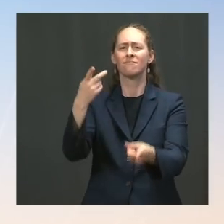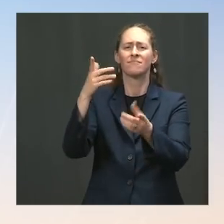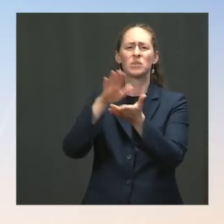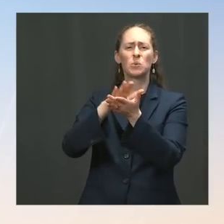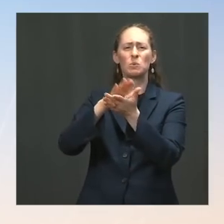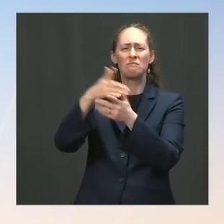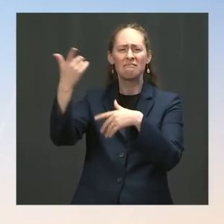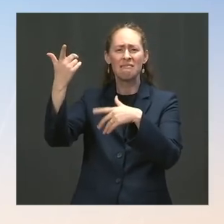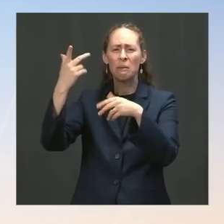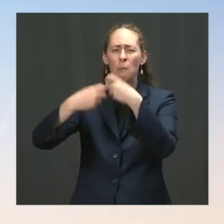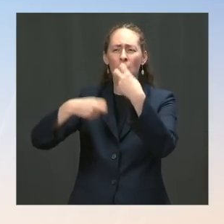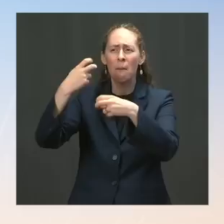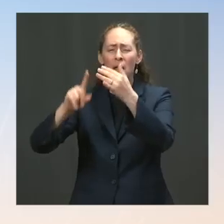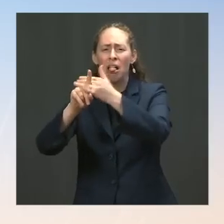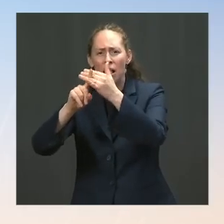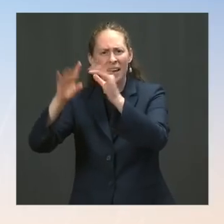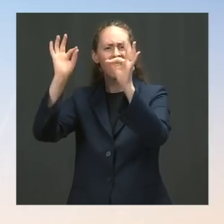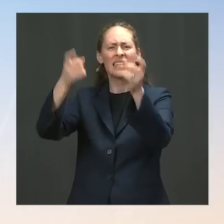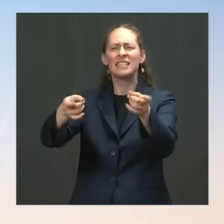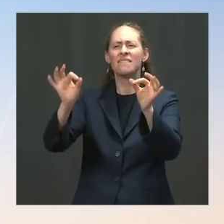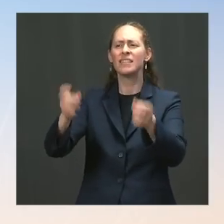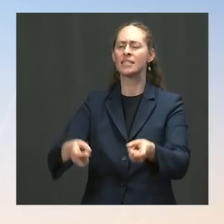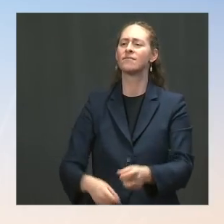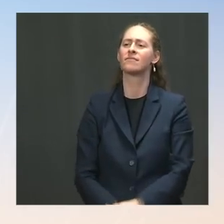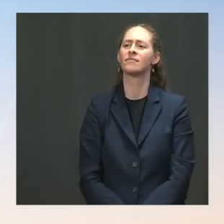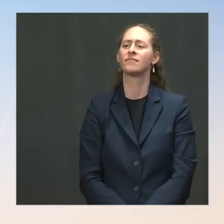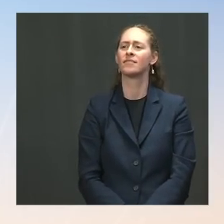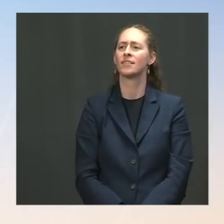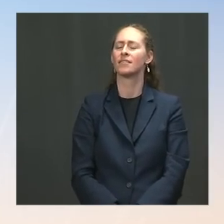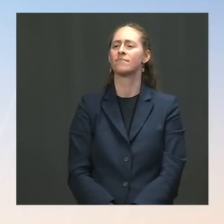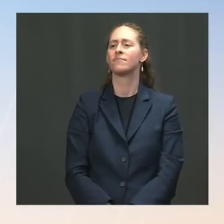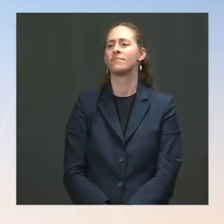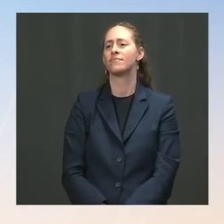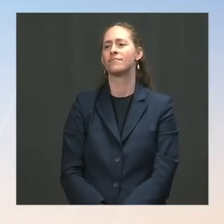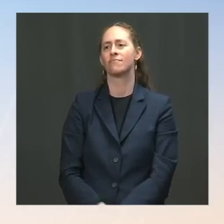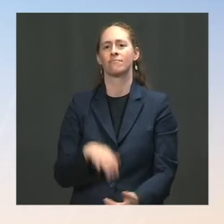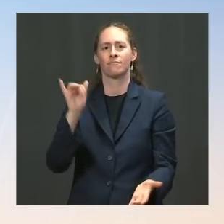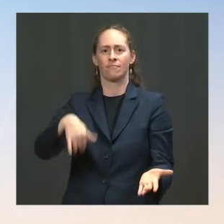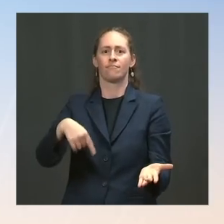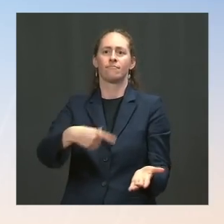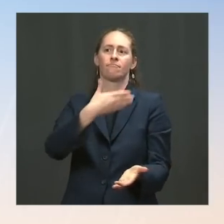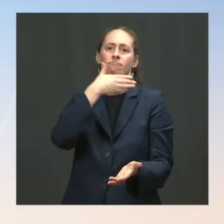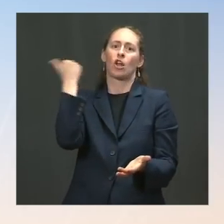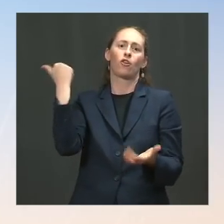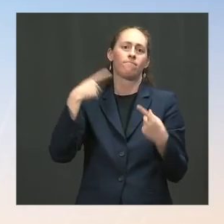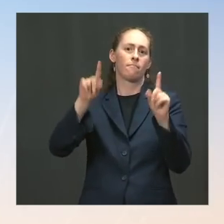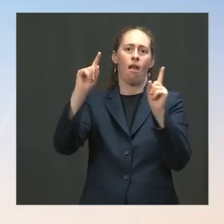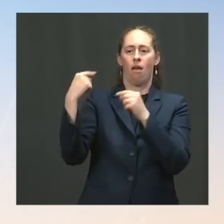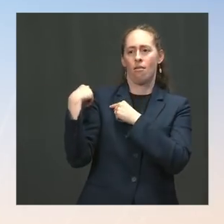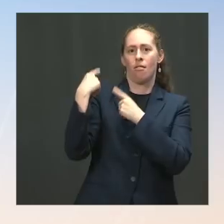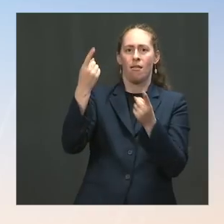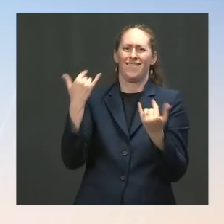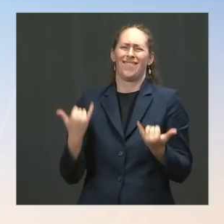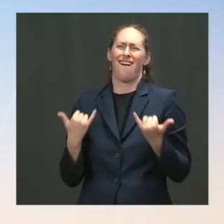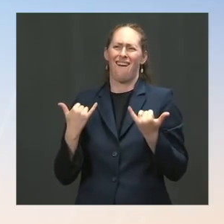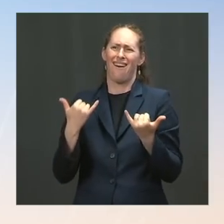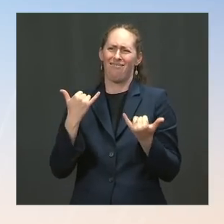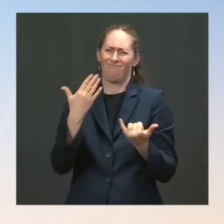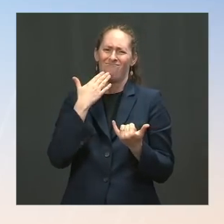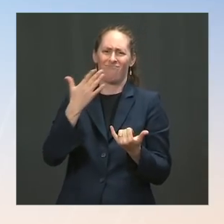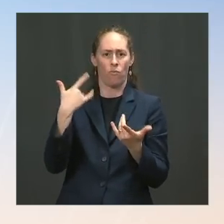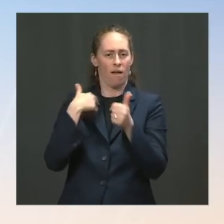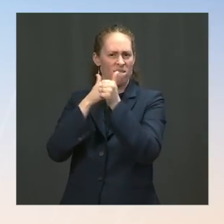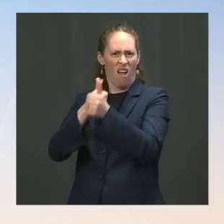more equitable and excellent than any system we've ever had in the past. These resources will allow